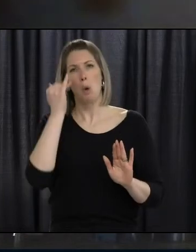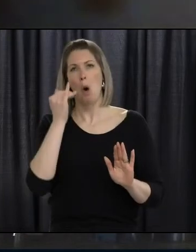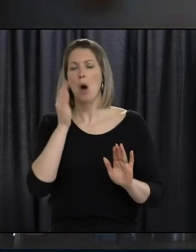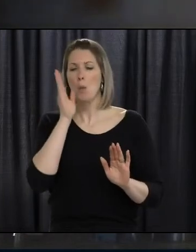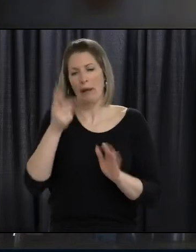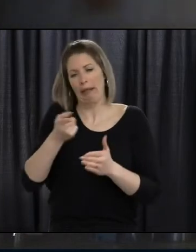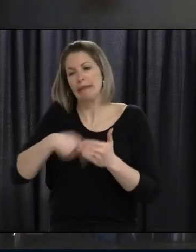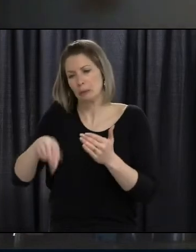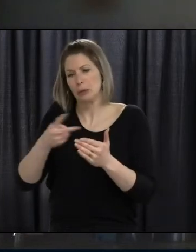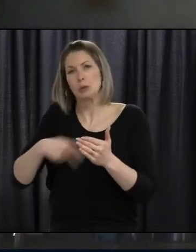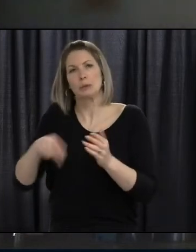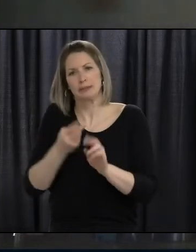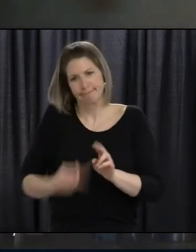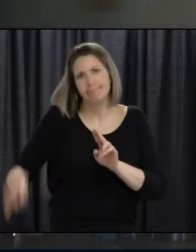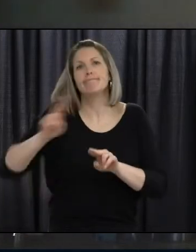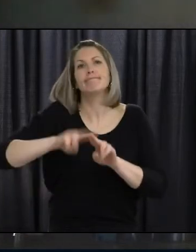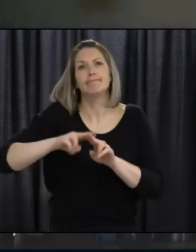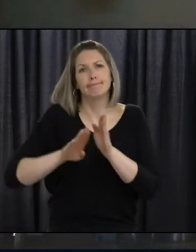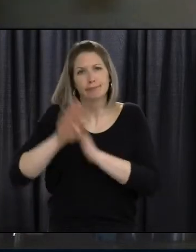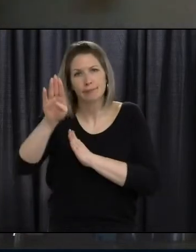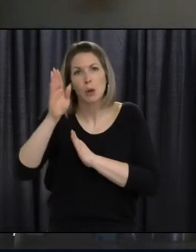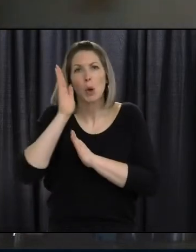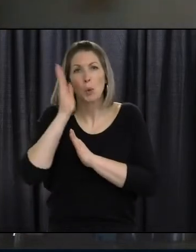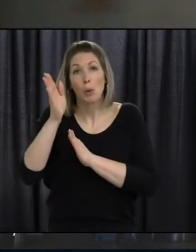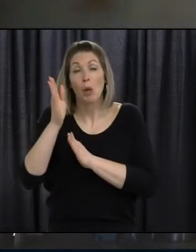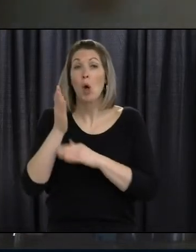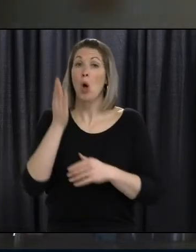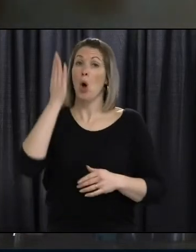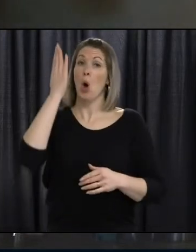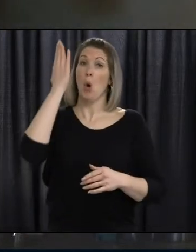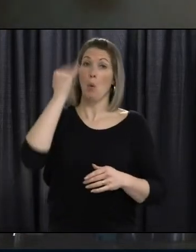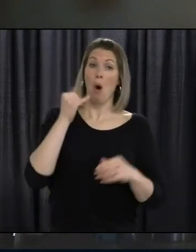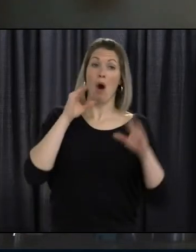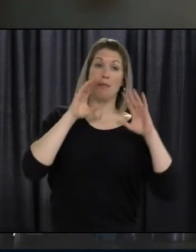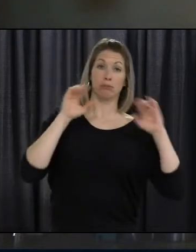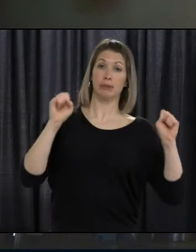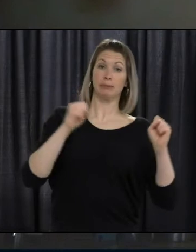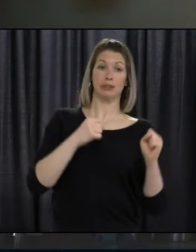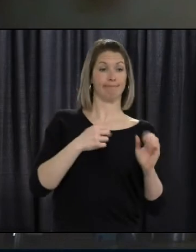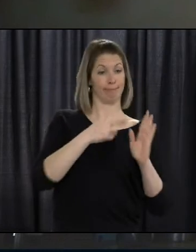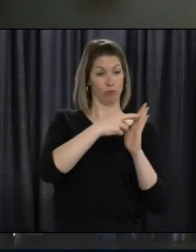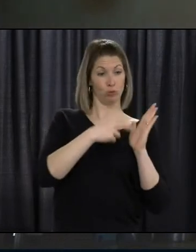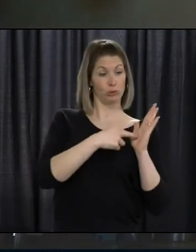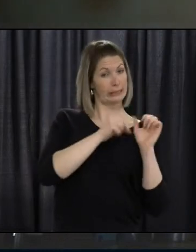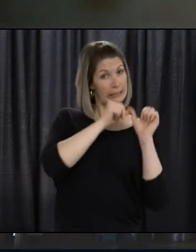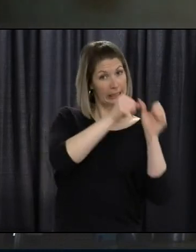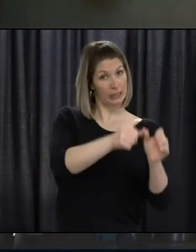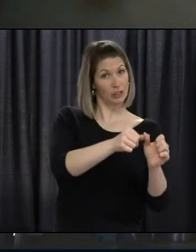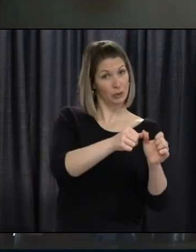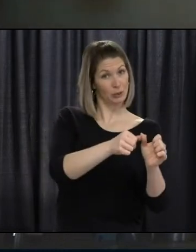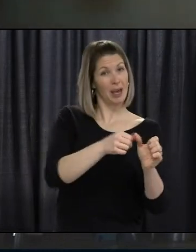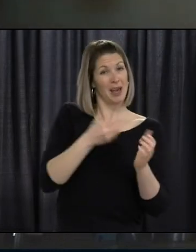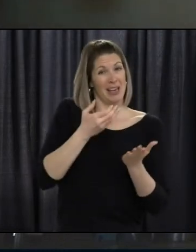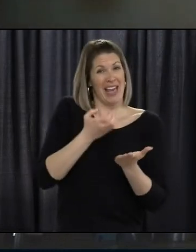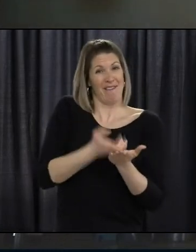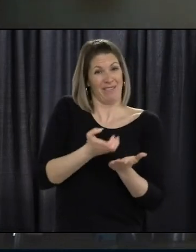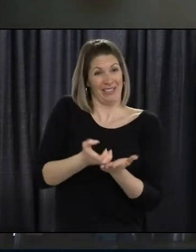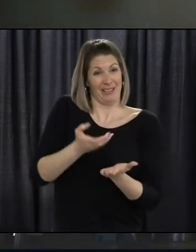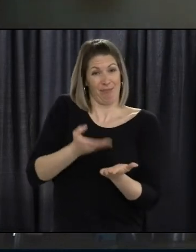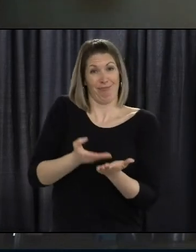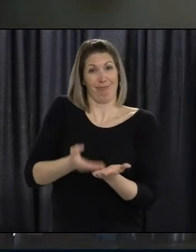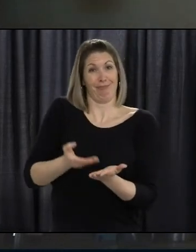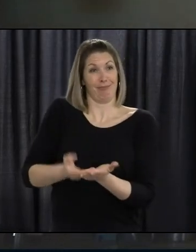sense and was scientifically backed, and also the use of controls about travel across our provincial